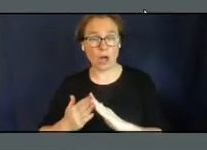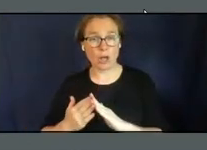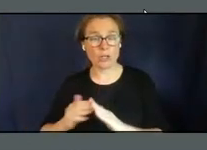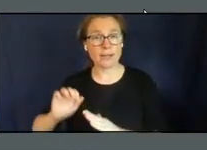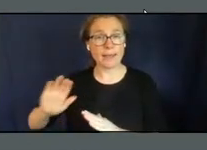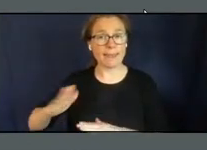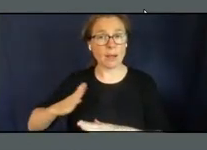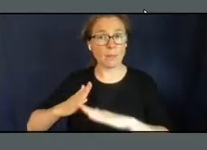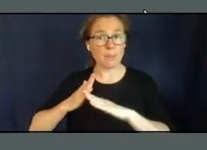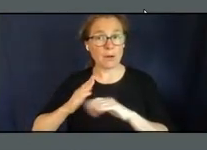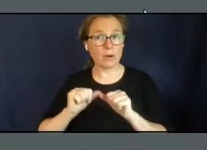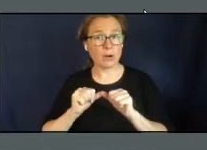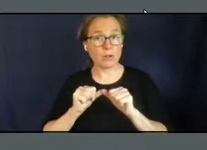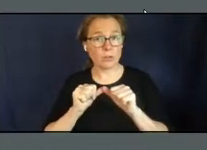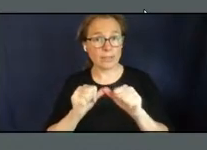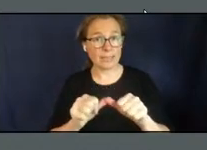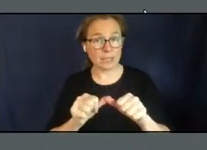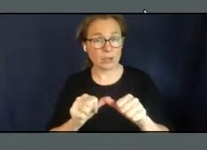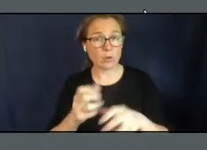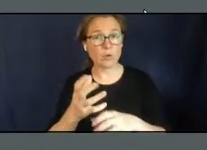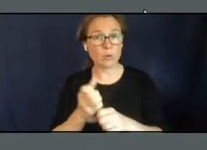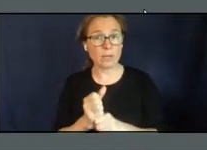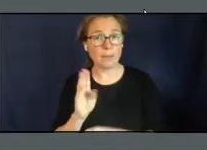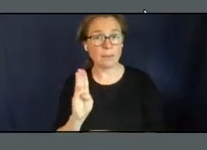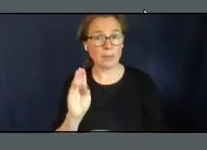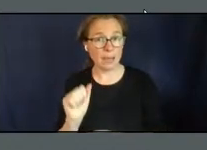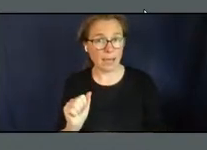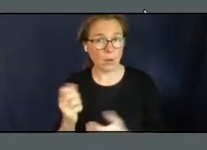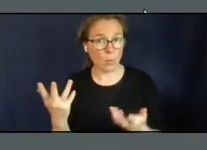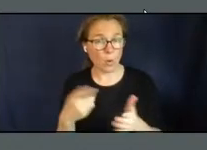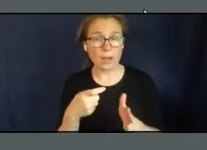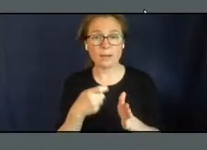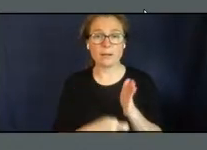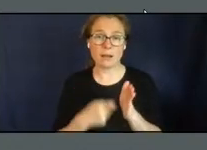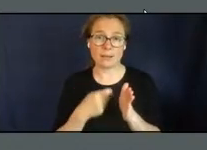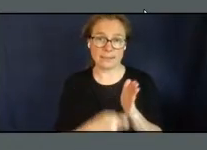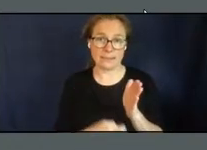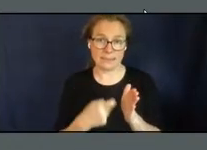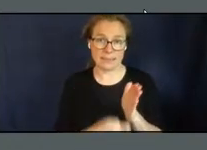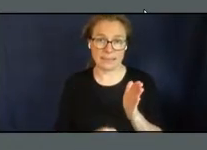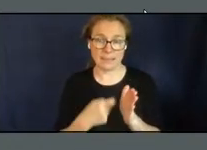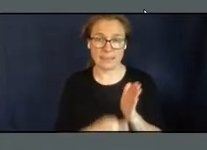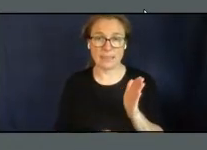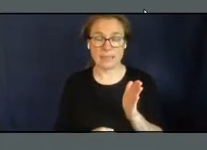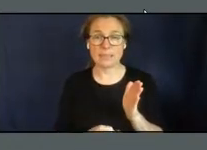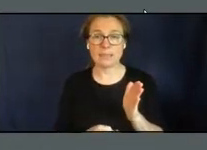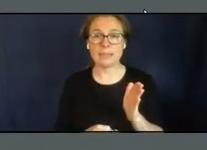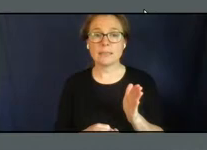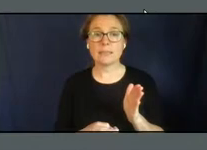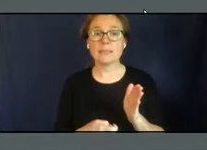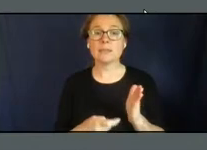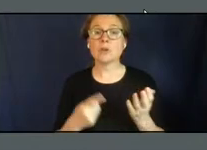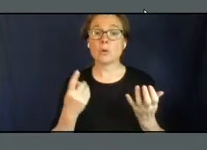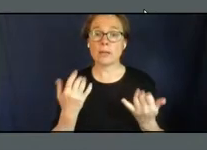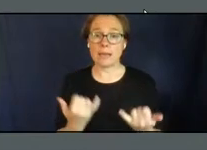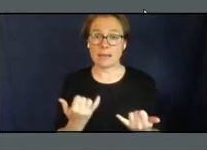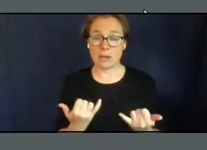continue to complete their bachelor's with us was the cost of tuition. We have increased